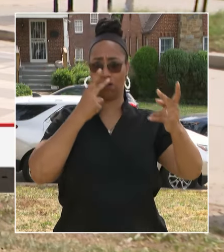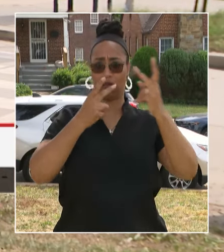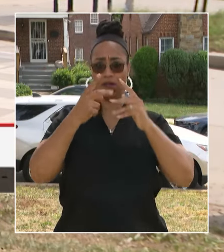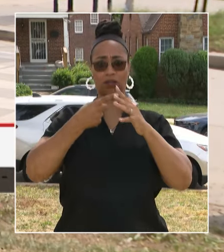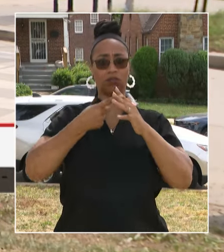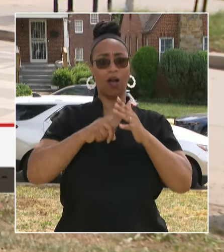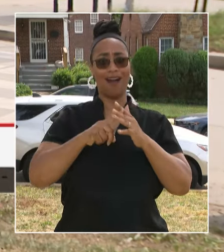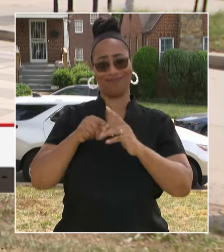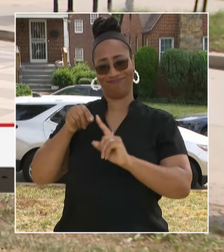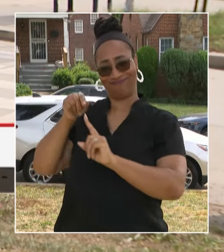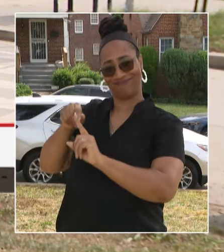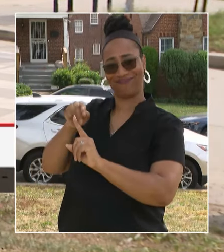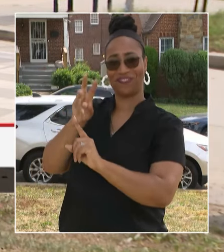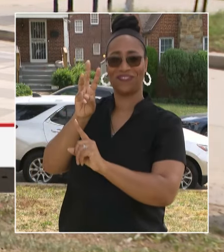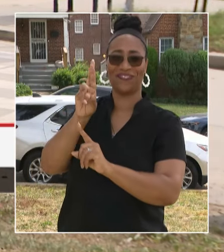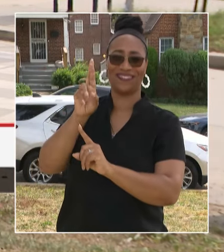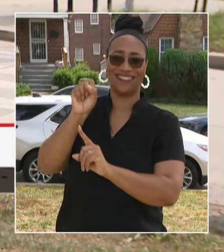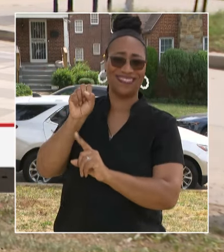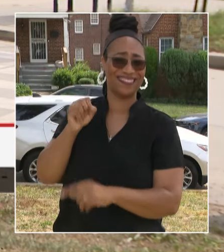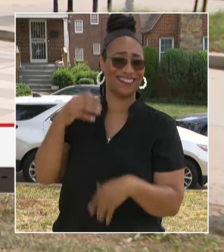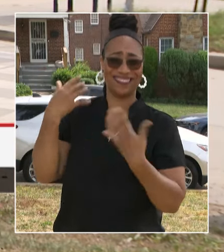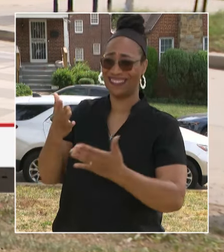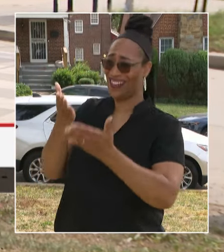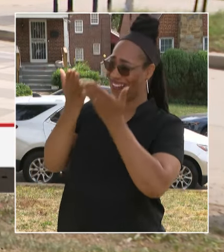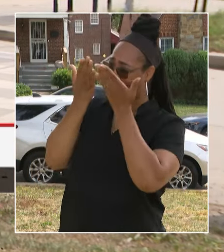honor William Spaulding in this significant way.